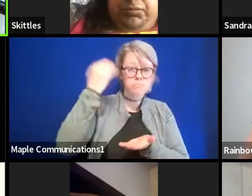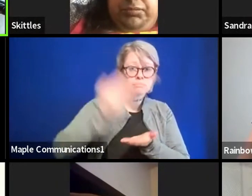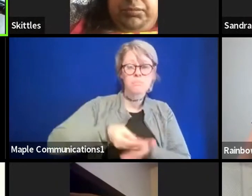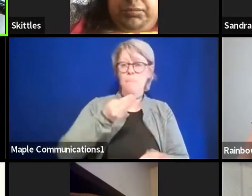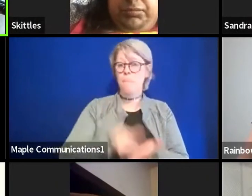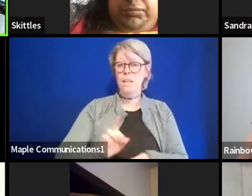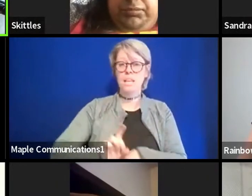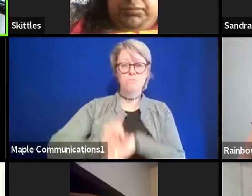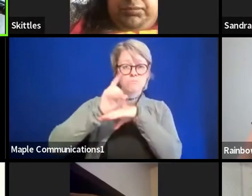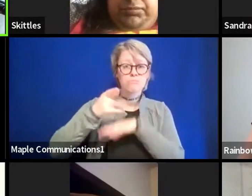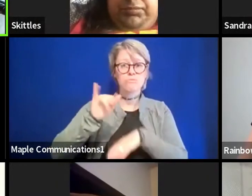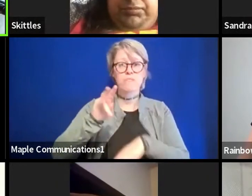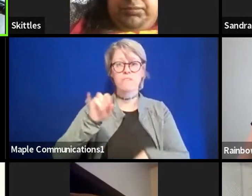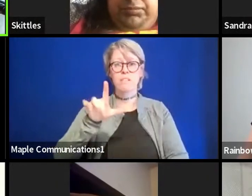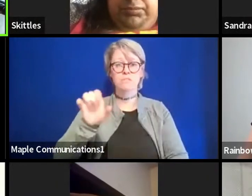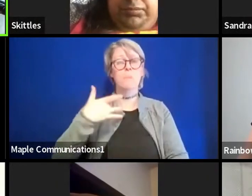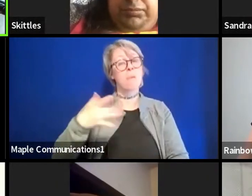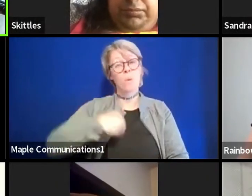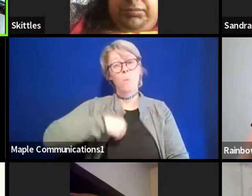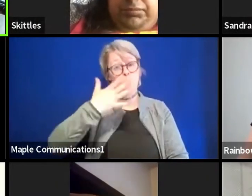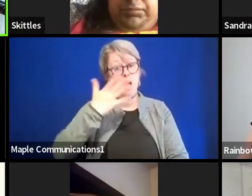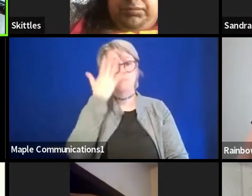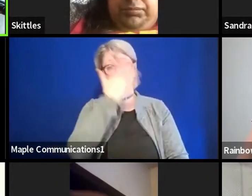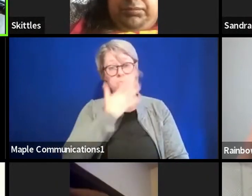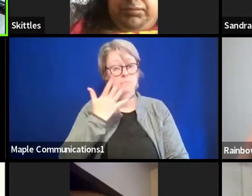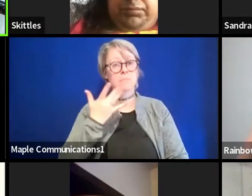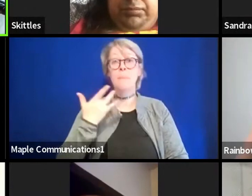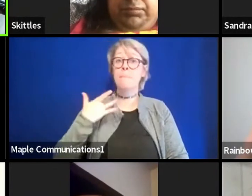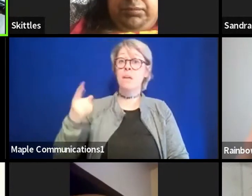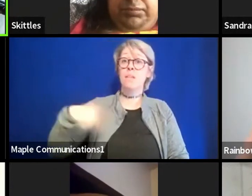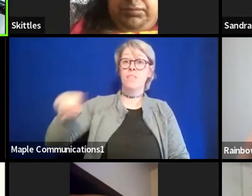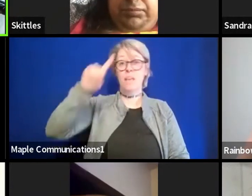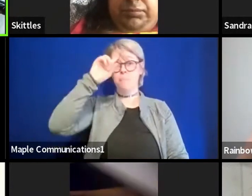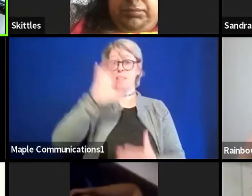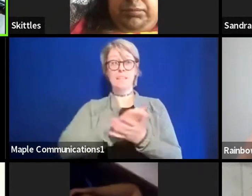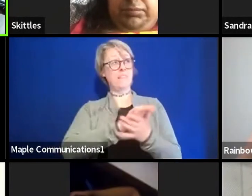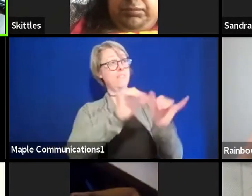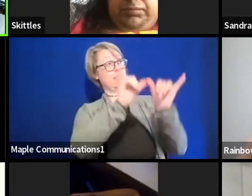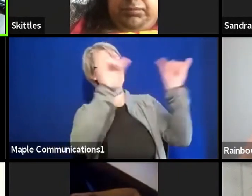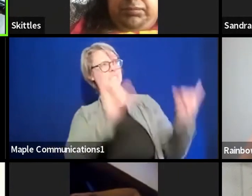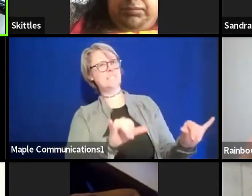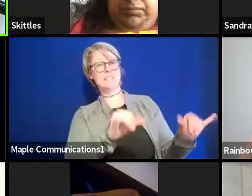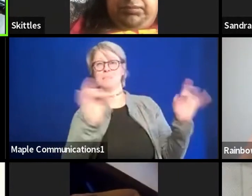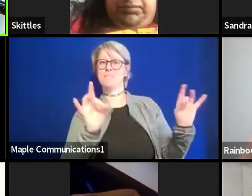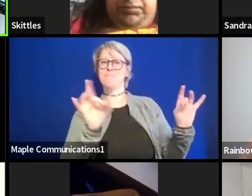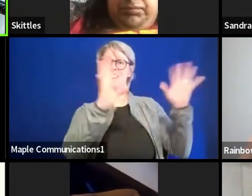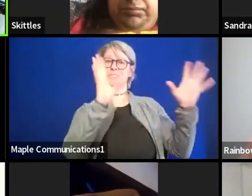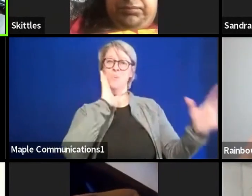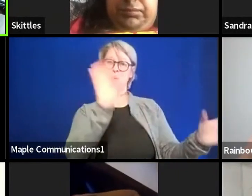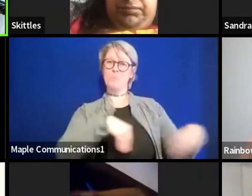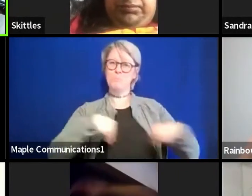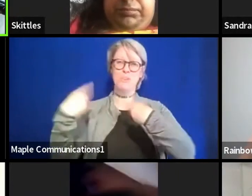privileged, probably white, they believe in this magical healthcare system